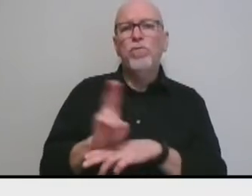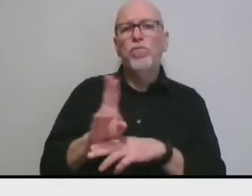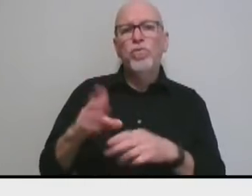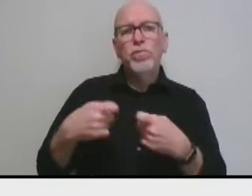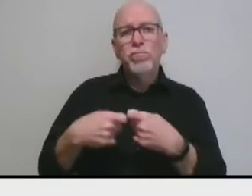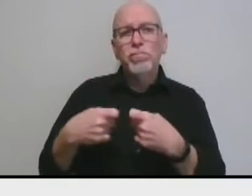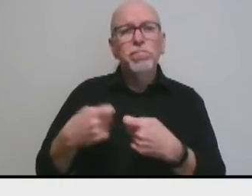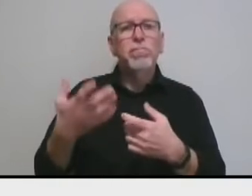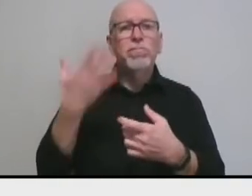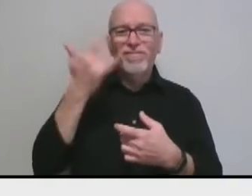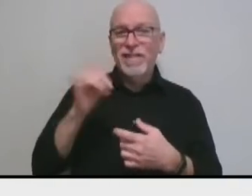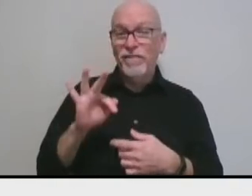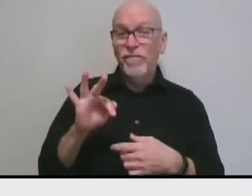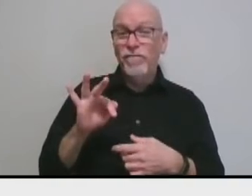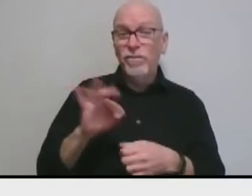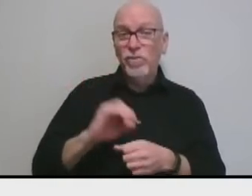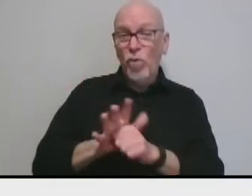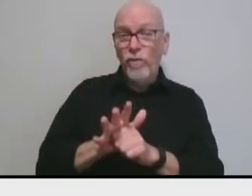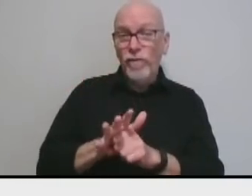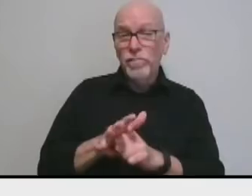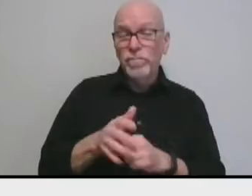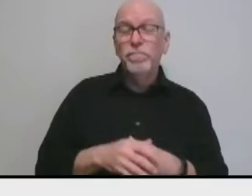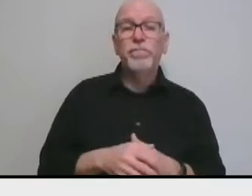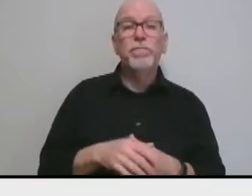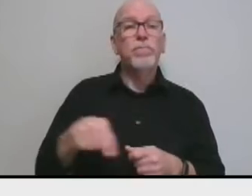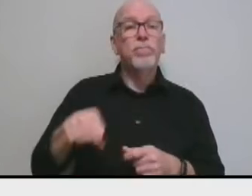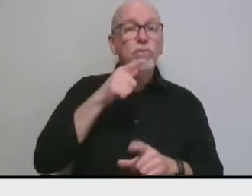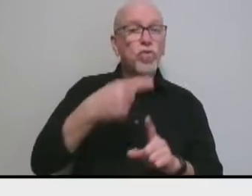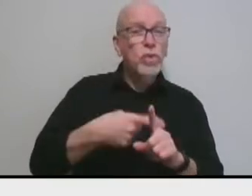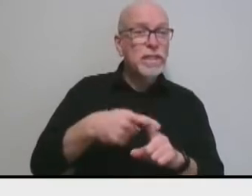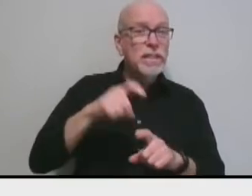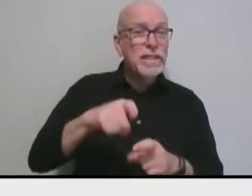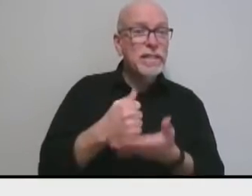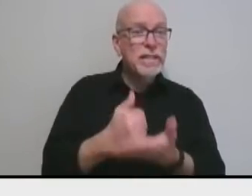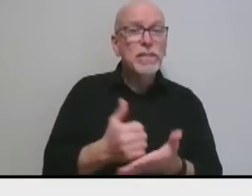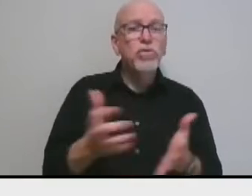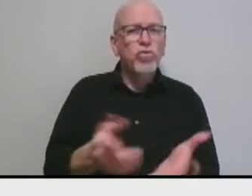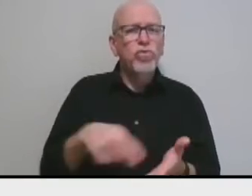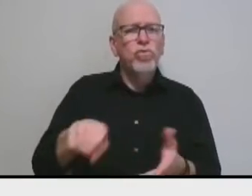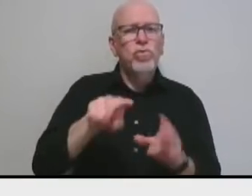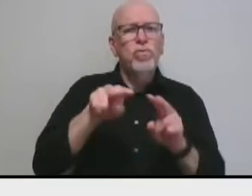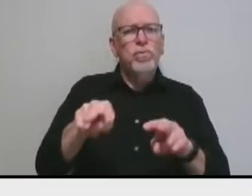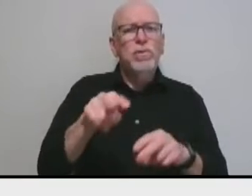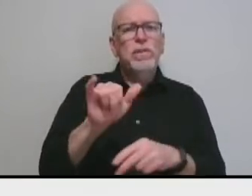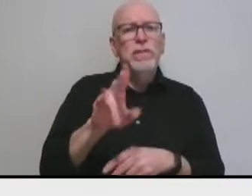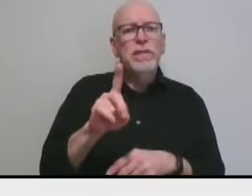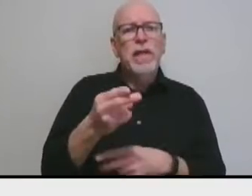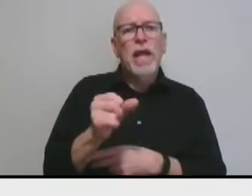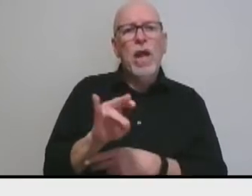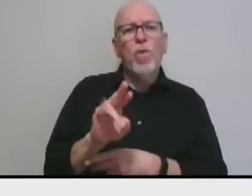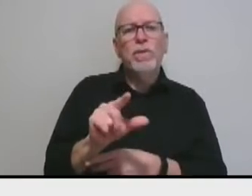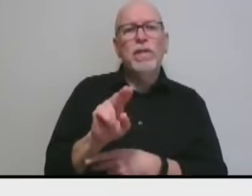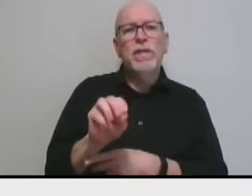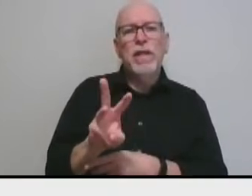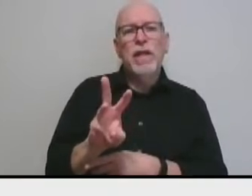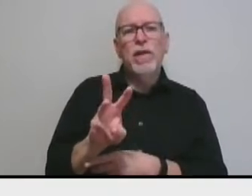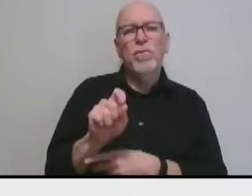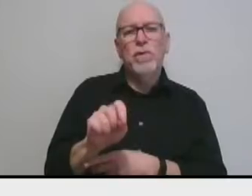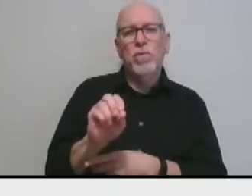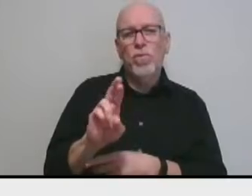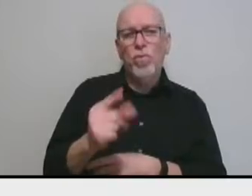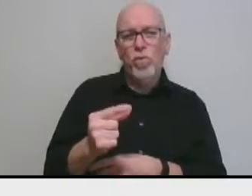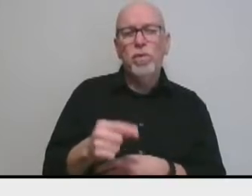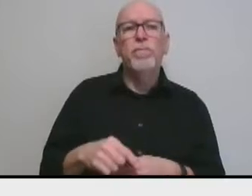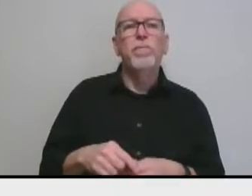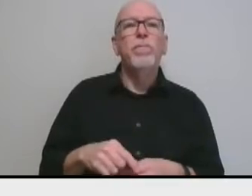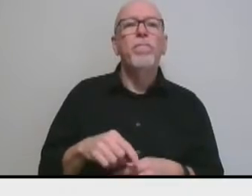to the COVID-19 pandemic. Renters in need of assistance are encouraged to visit indianahousingnow.org. There they will find